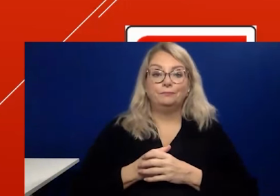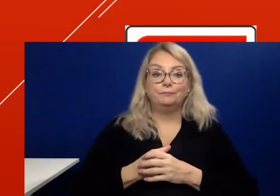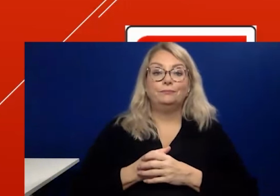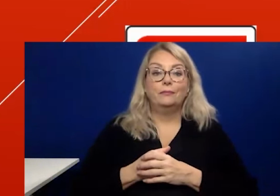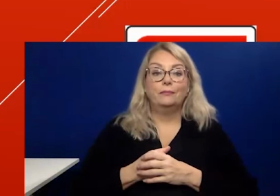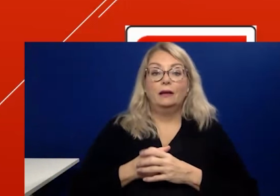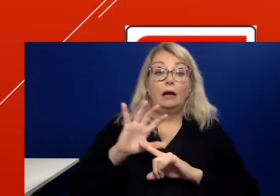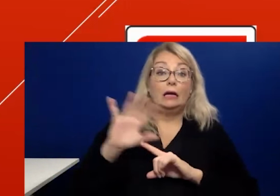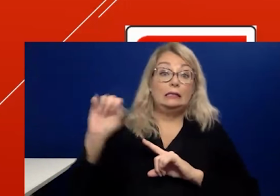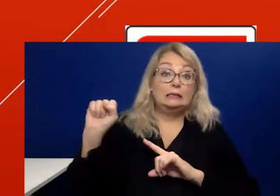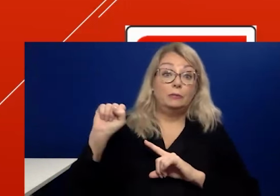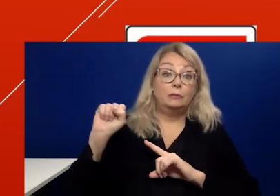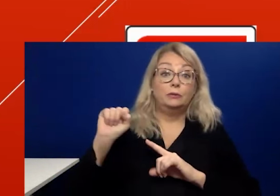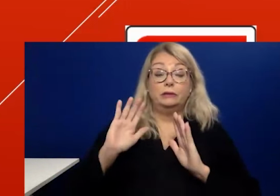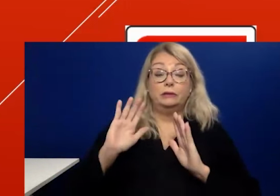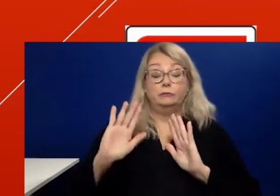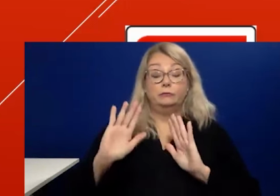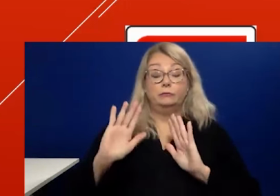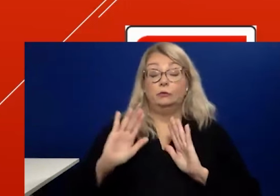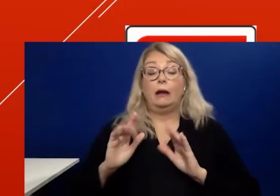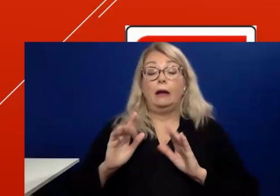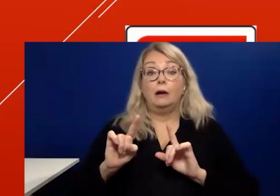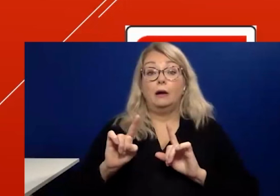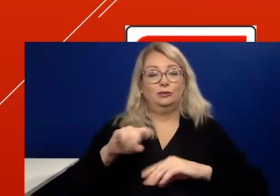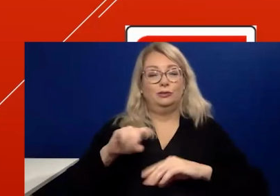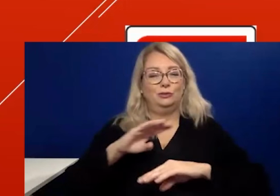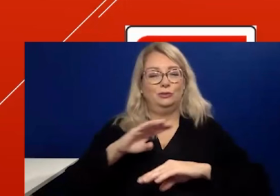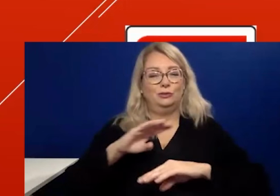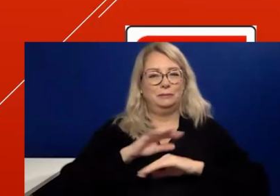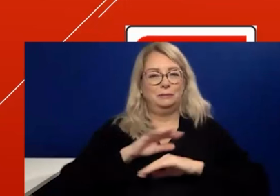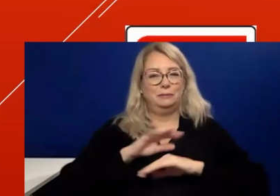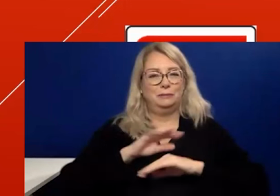great, but you got to meet standard, okay?